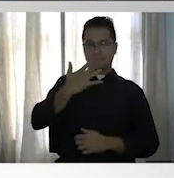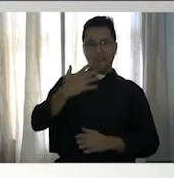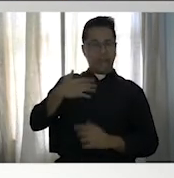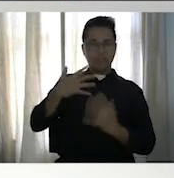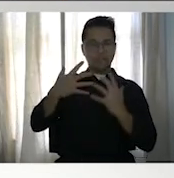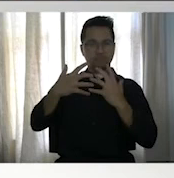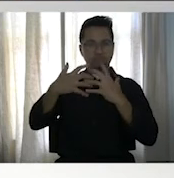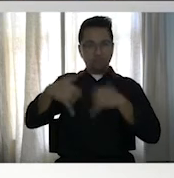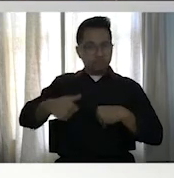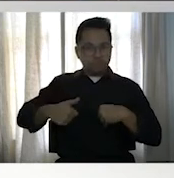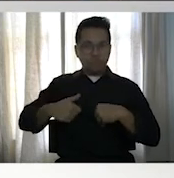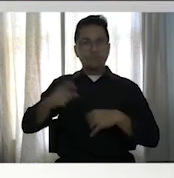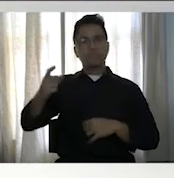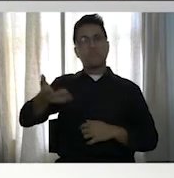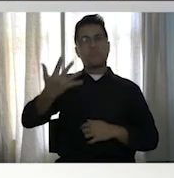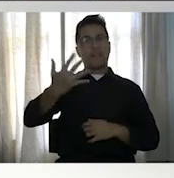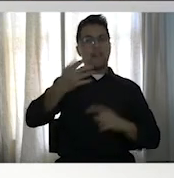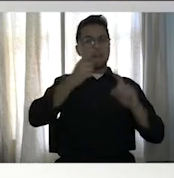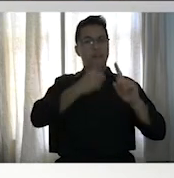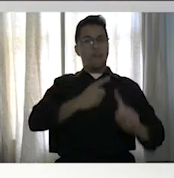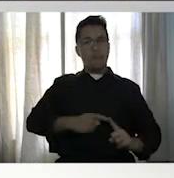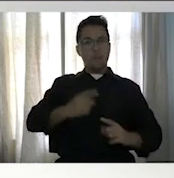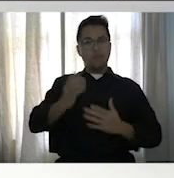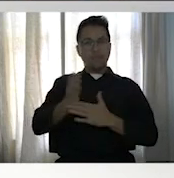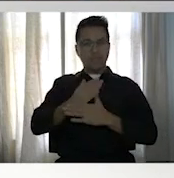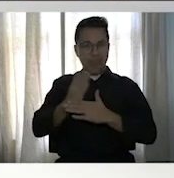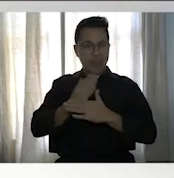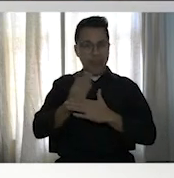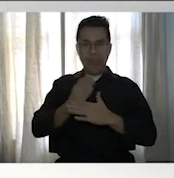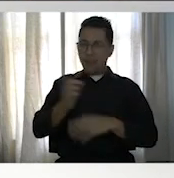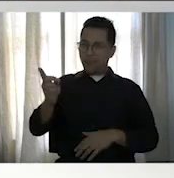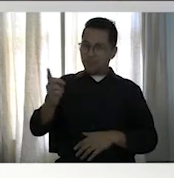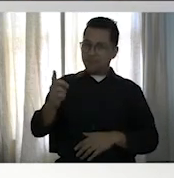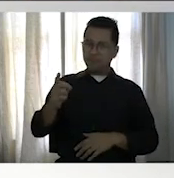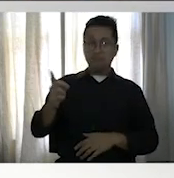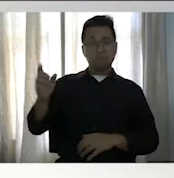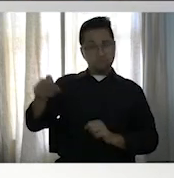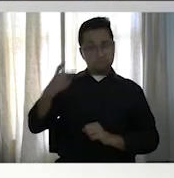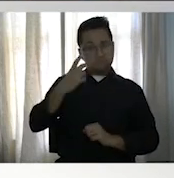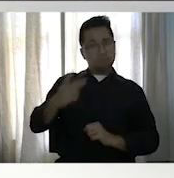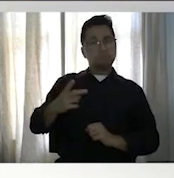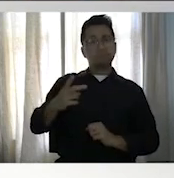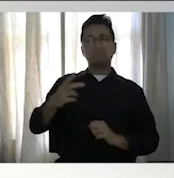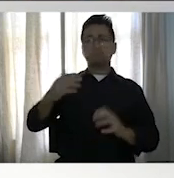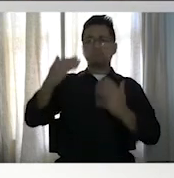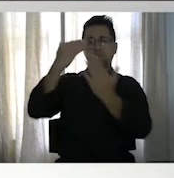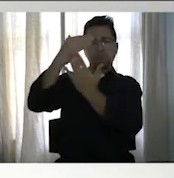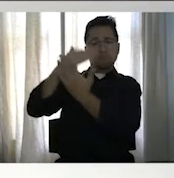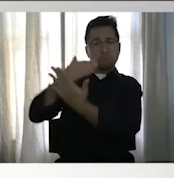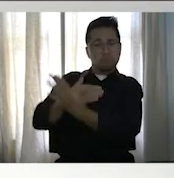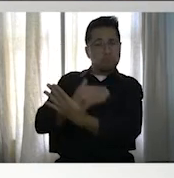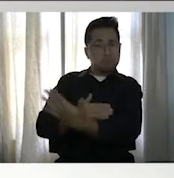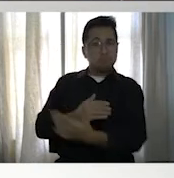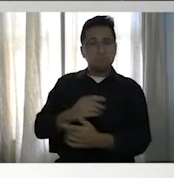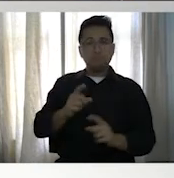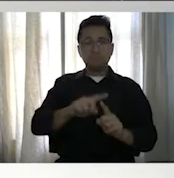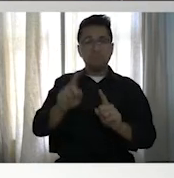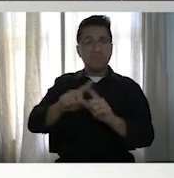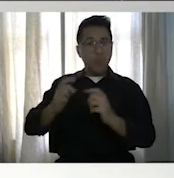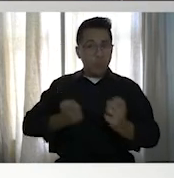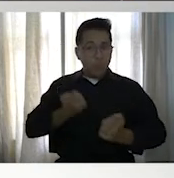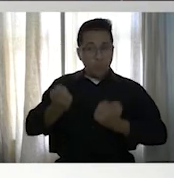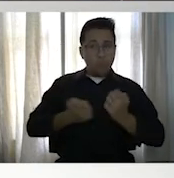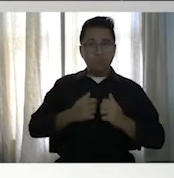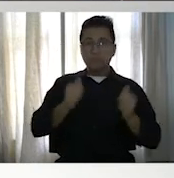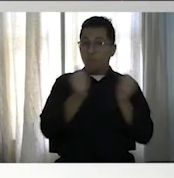Apart. The 5-point scale, the incredible 5-point scale, and you can see the different emotions, which is without words.